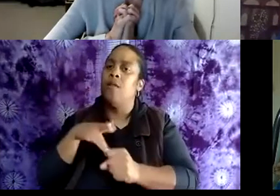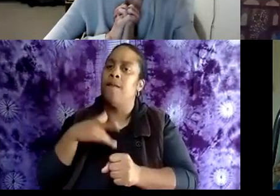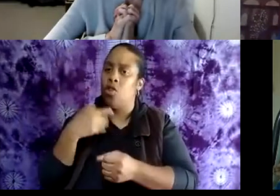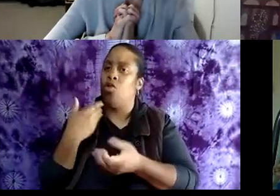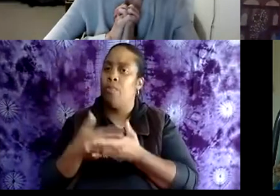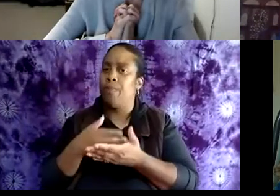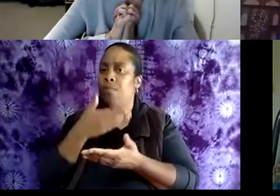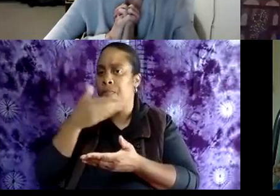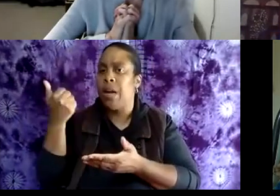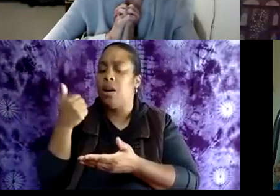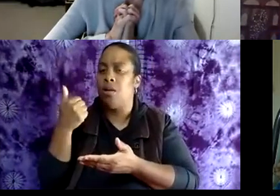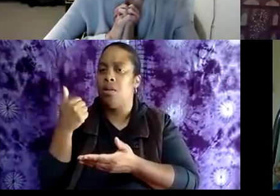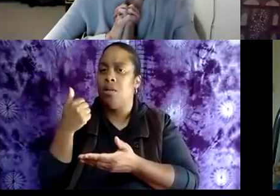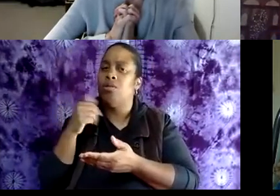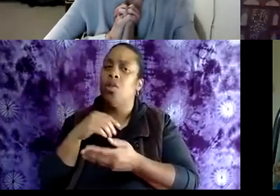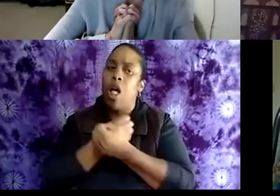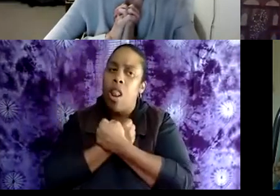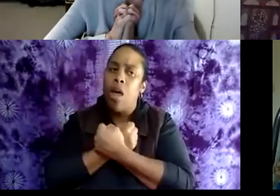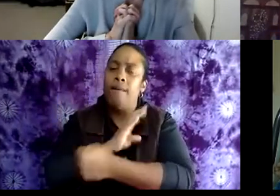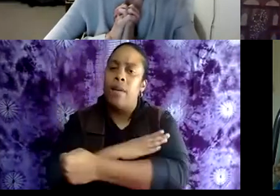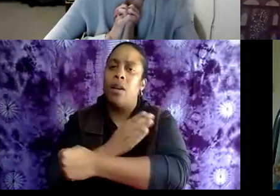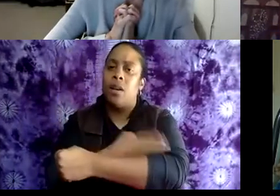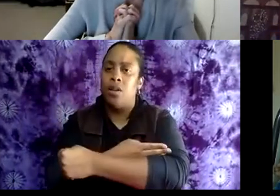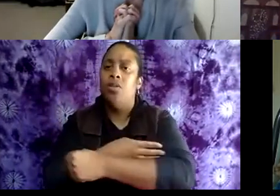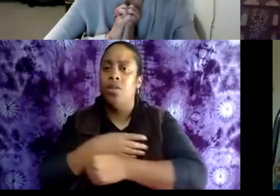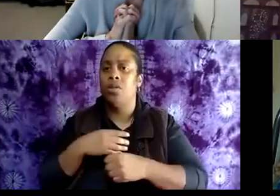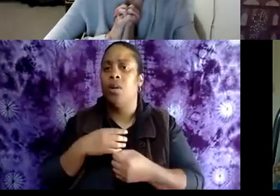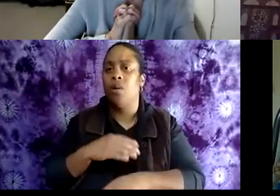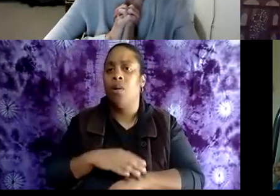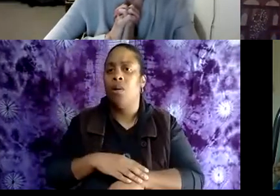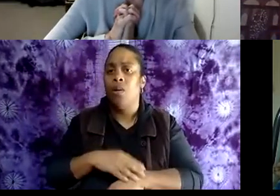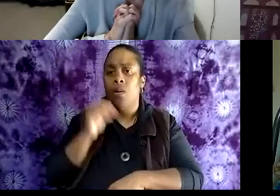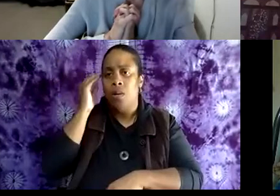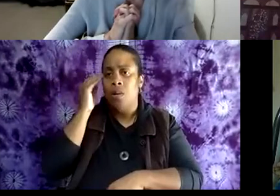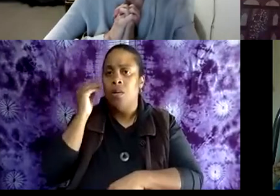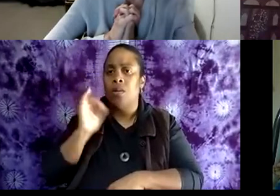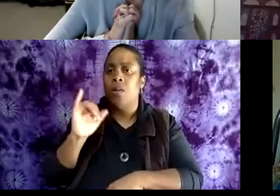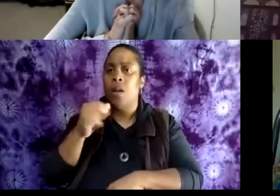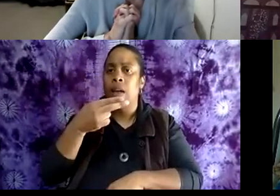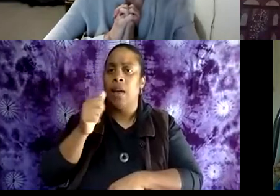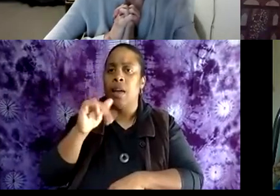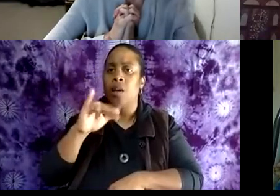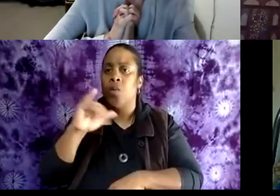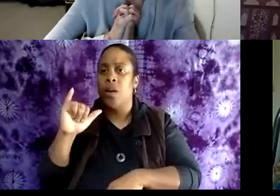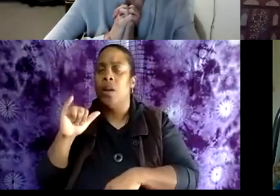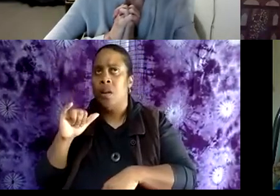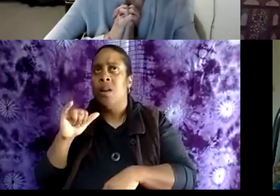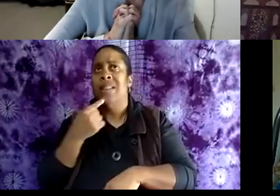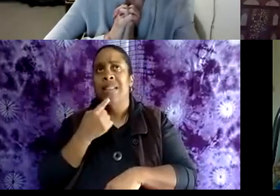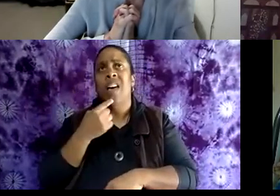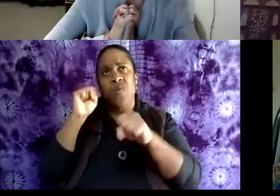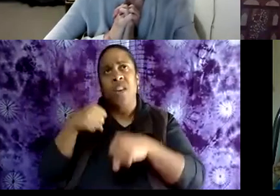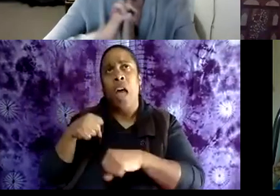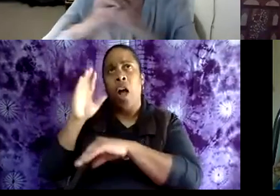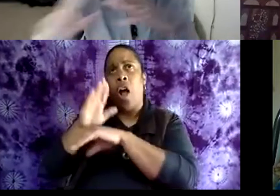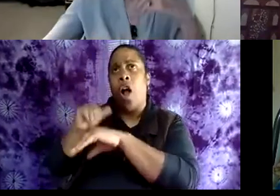energy. And of course, she can always come back, just like Henry says, whenever you just call on her.